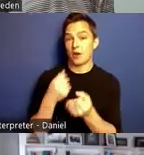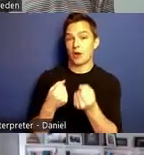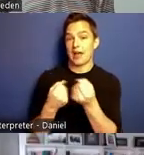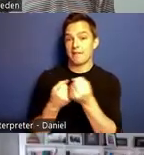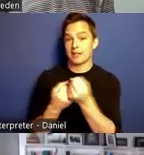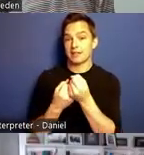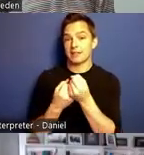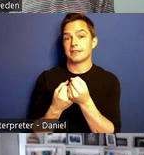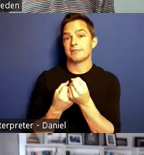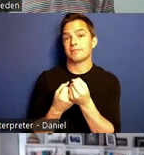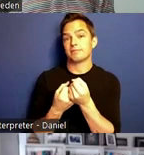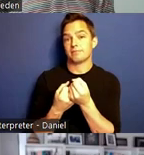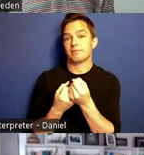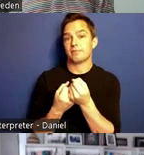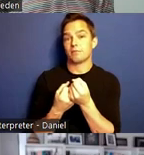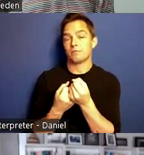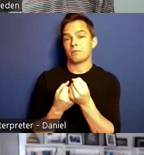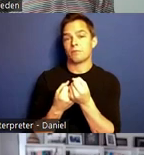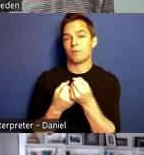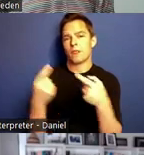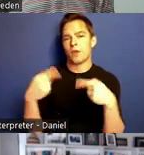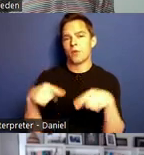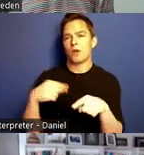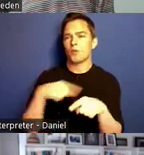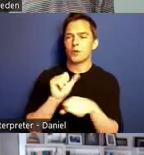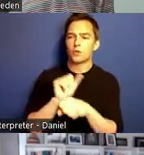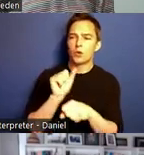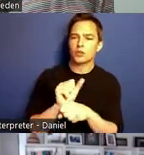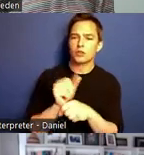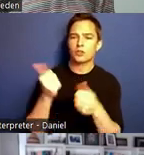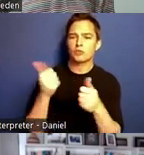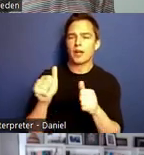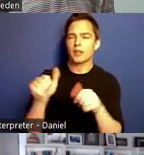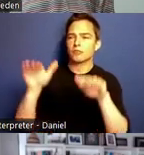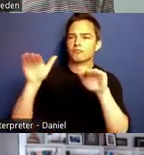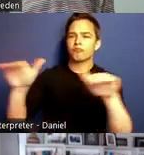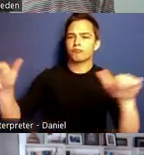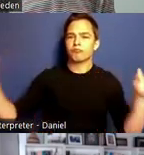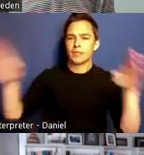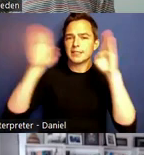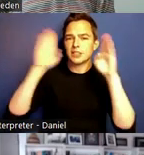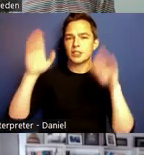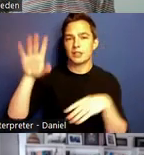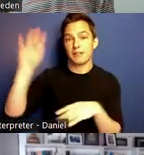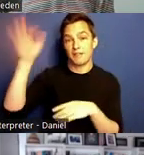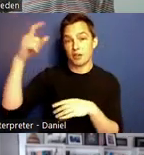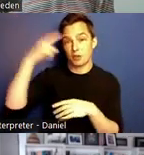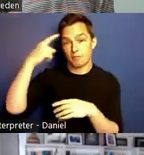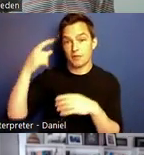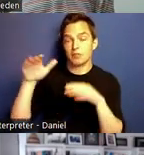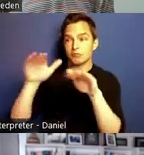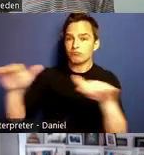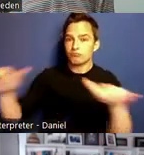advocacy as we worked really to get the attention of the federal government when it came to getting